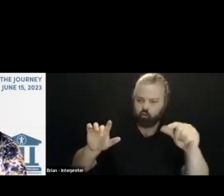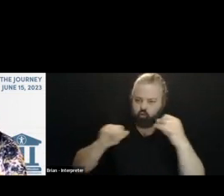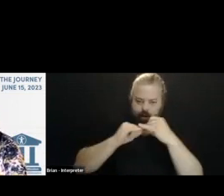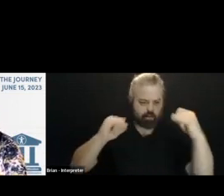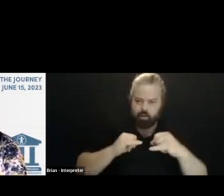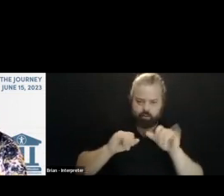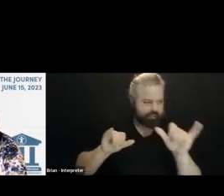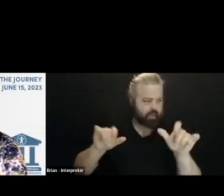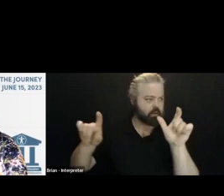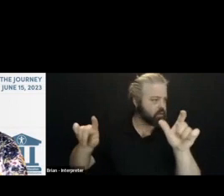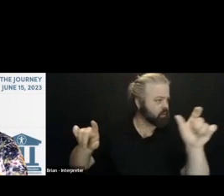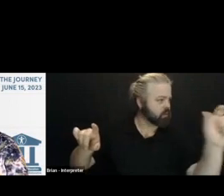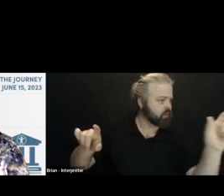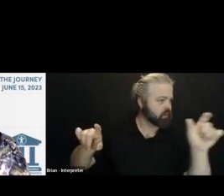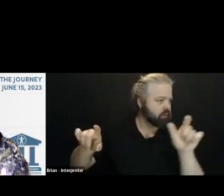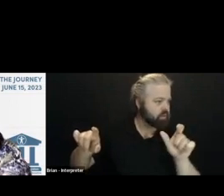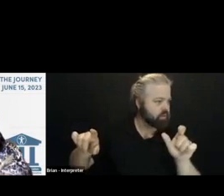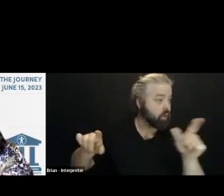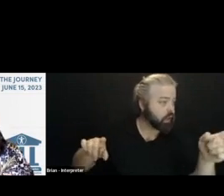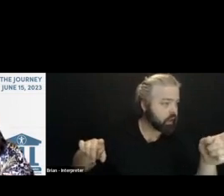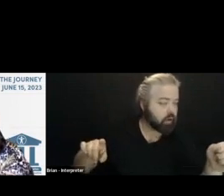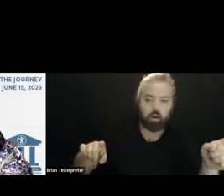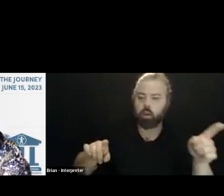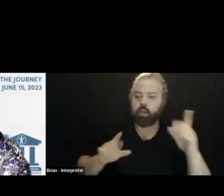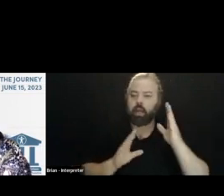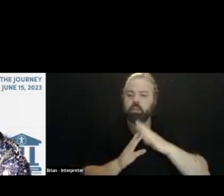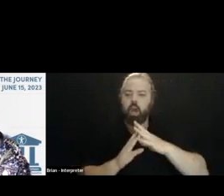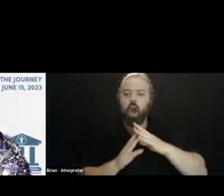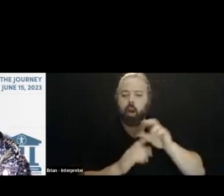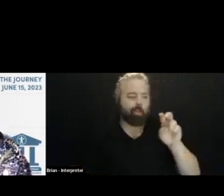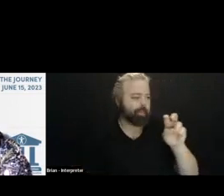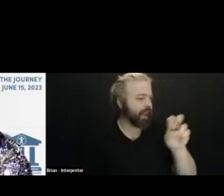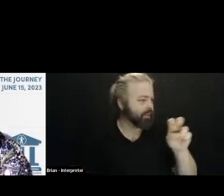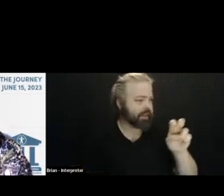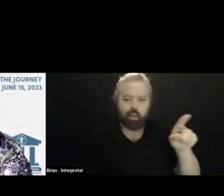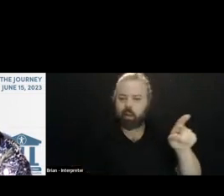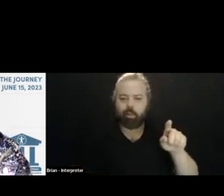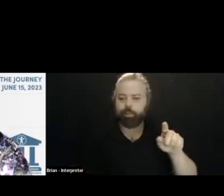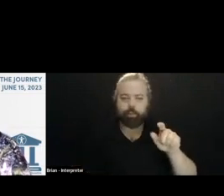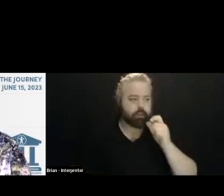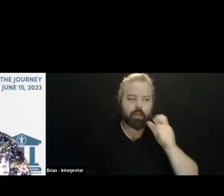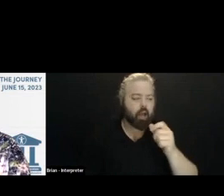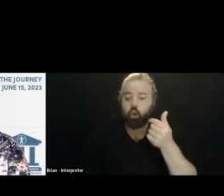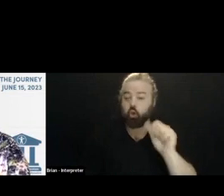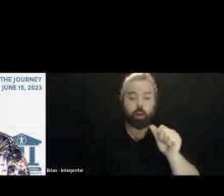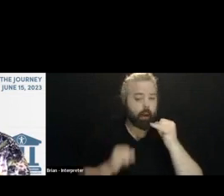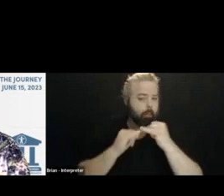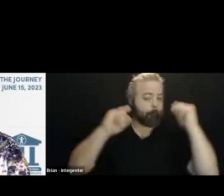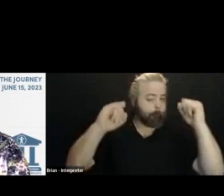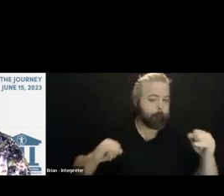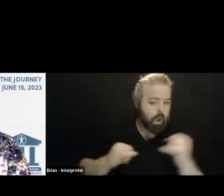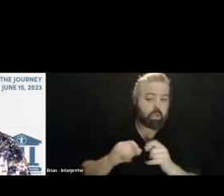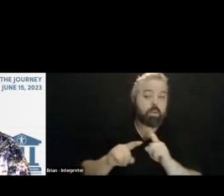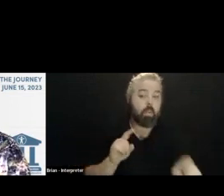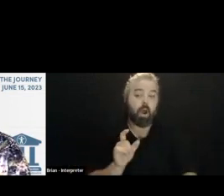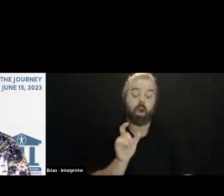through pretty much everything. And then even here on this top navigation, there's not a green outline box, but there's a green